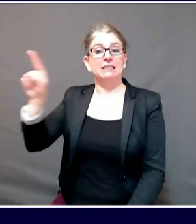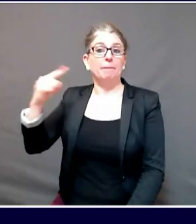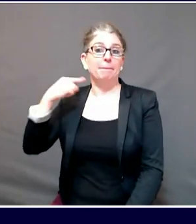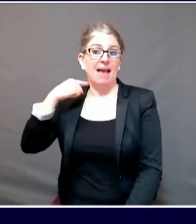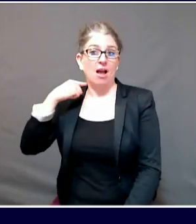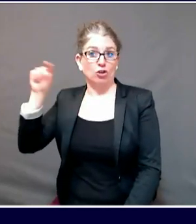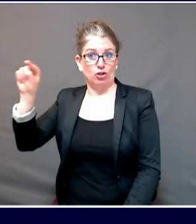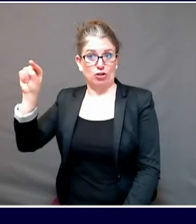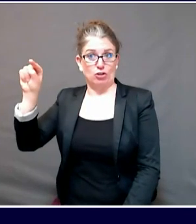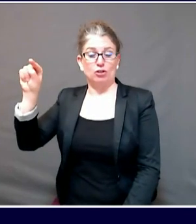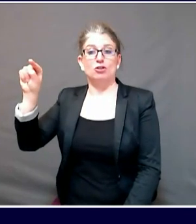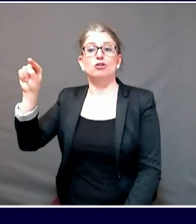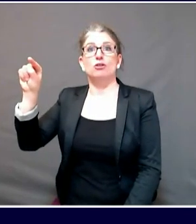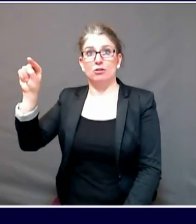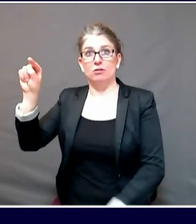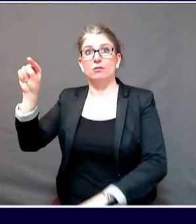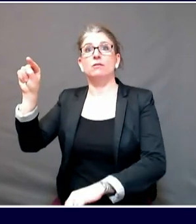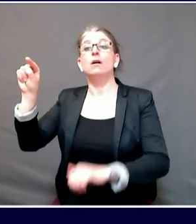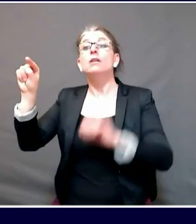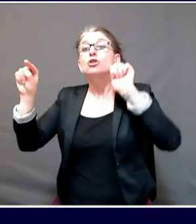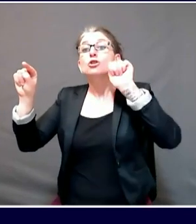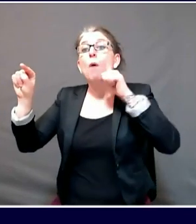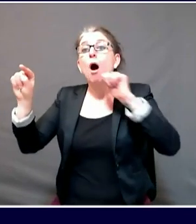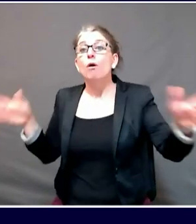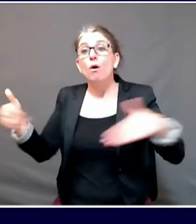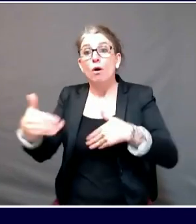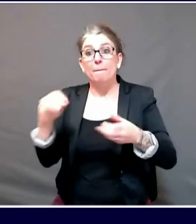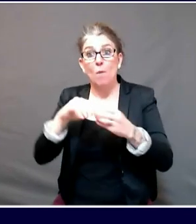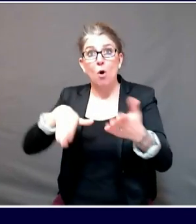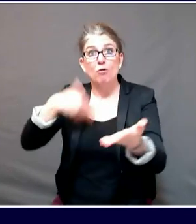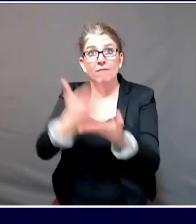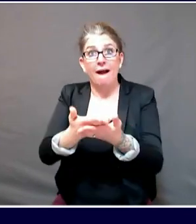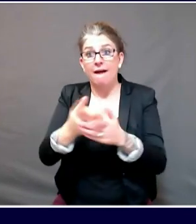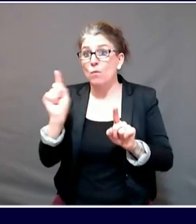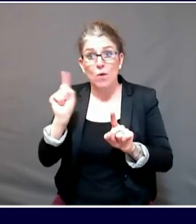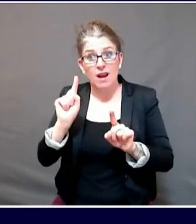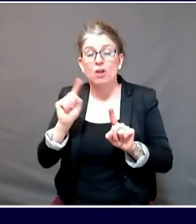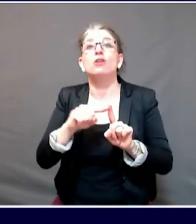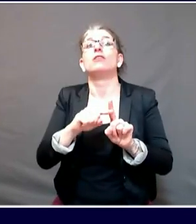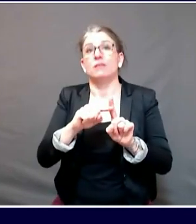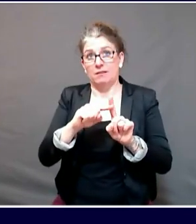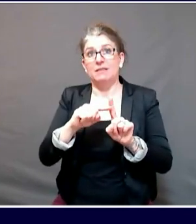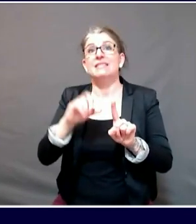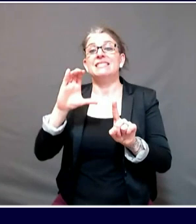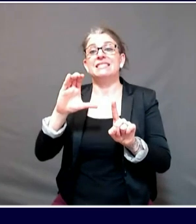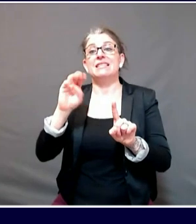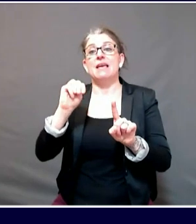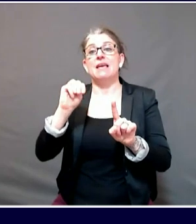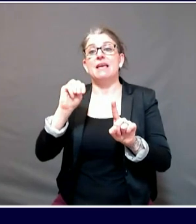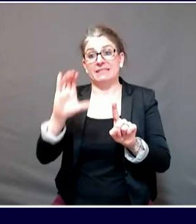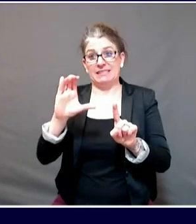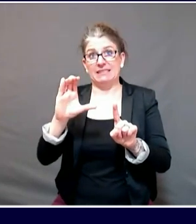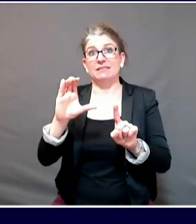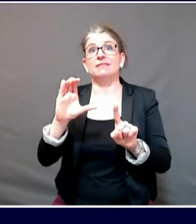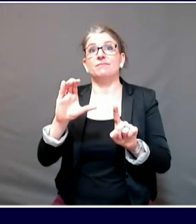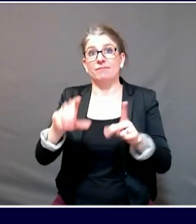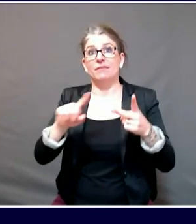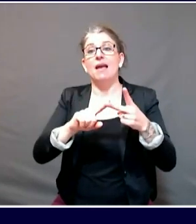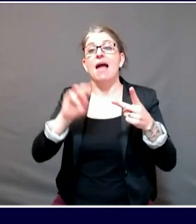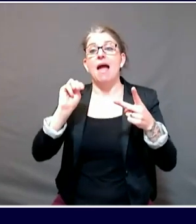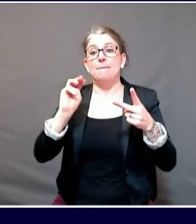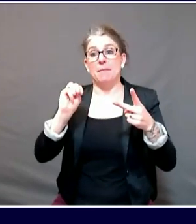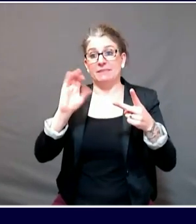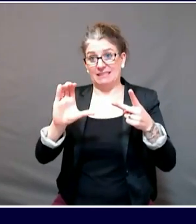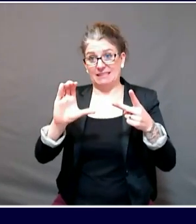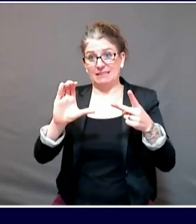inches. The arrival of this vaccine in Maine represents a light at the end of the tunnel. But